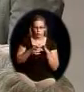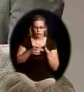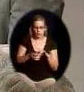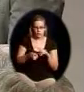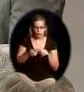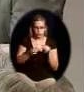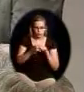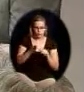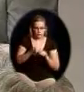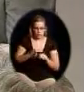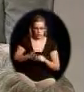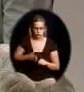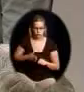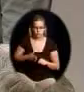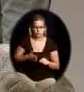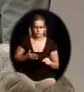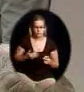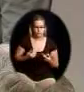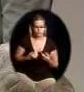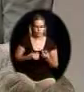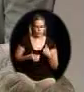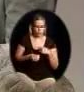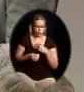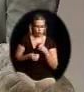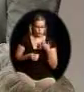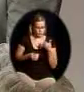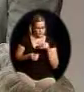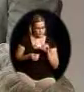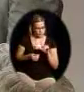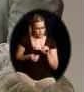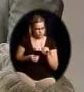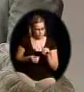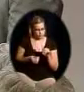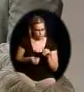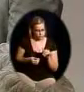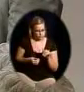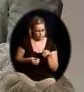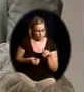their investigations. So we would still be